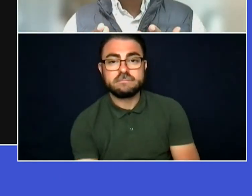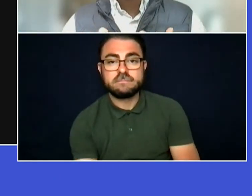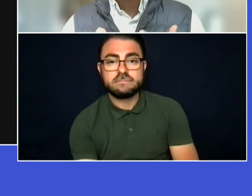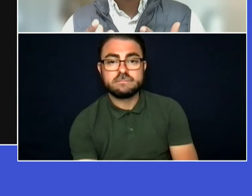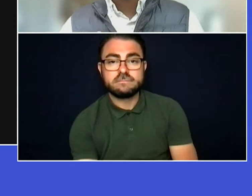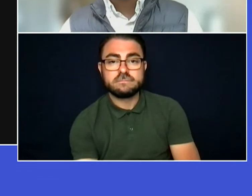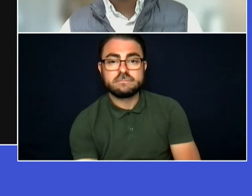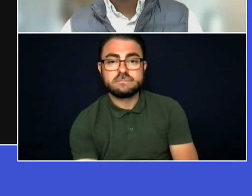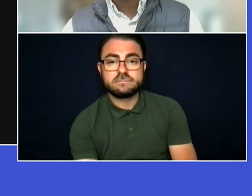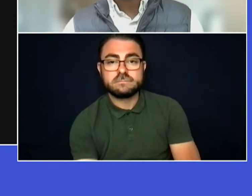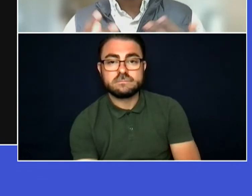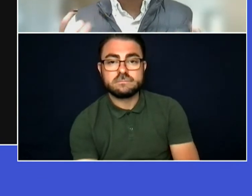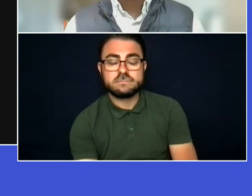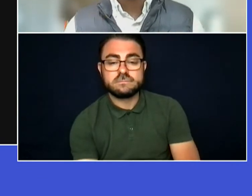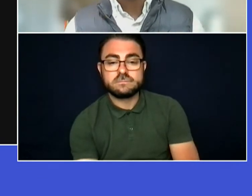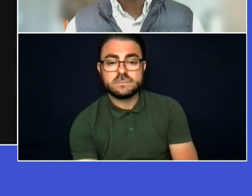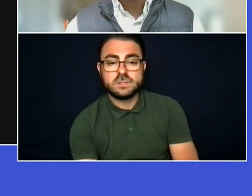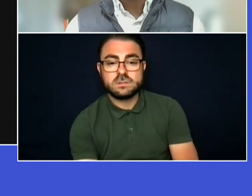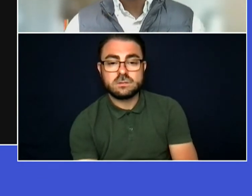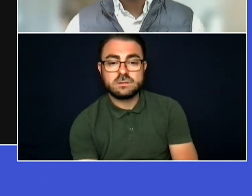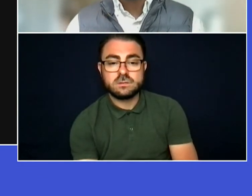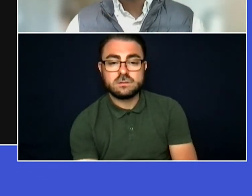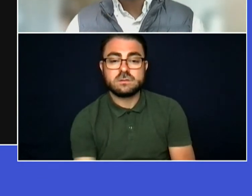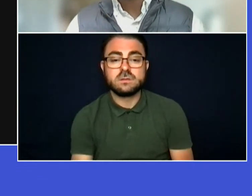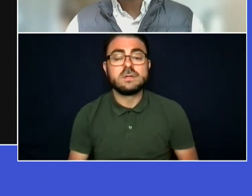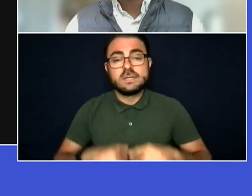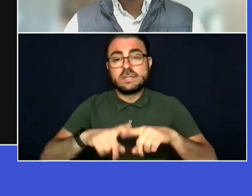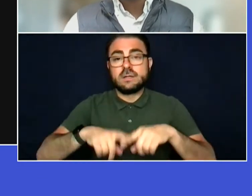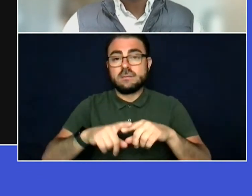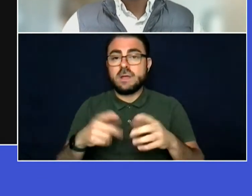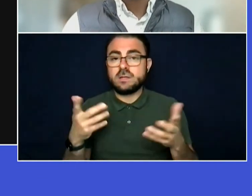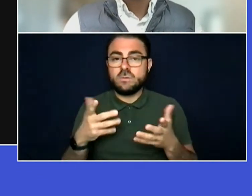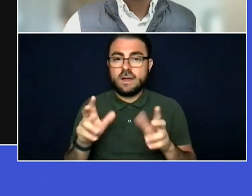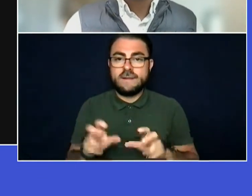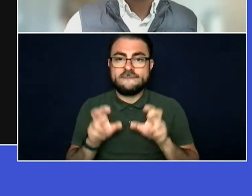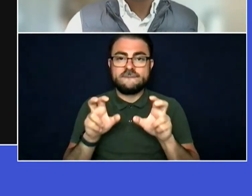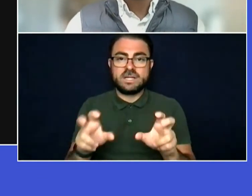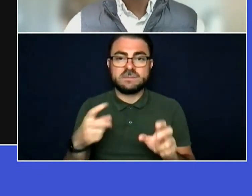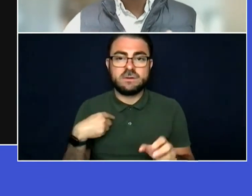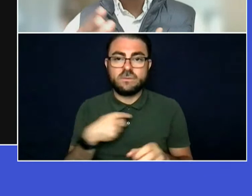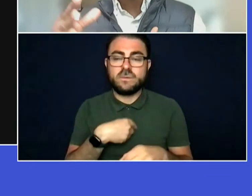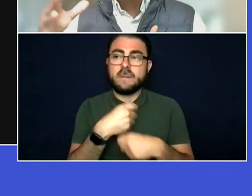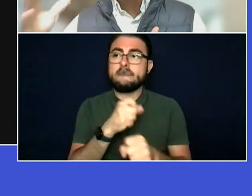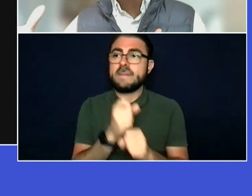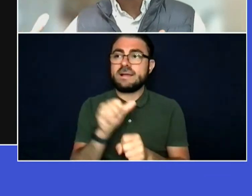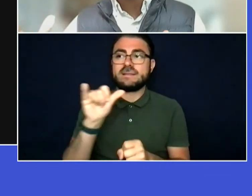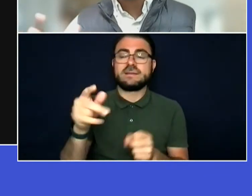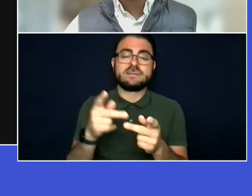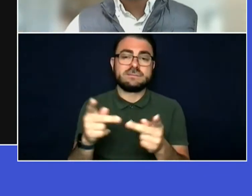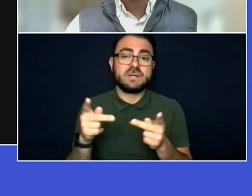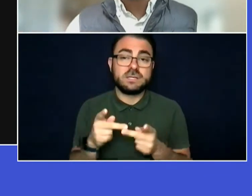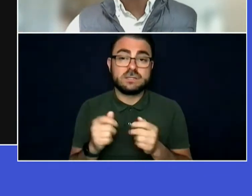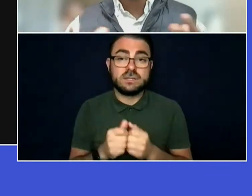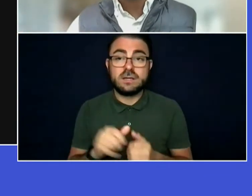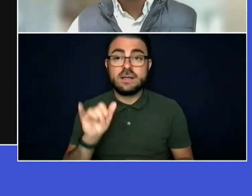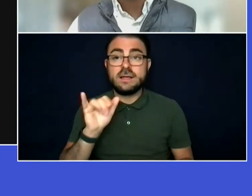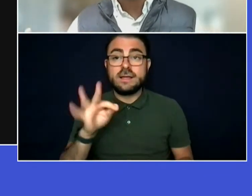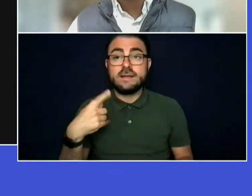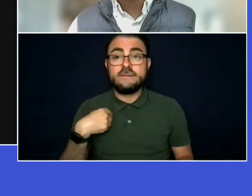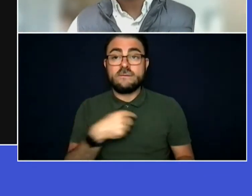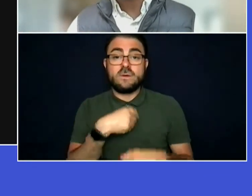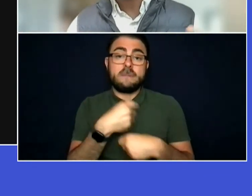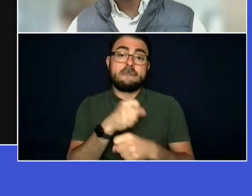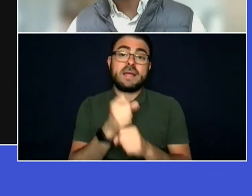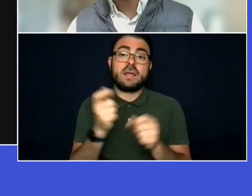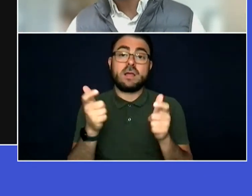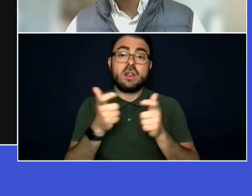It really is going to be dependent on the investment we're making in a given space. If we're making a larger investment in